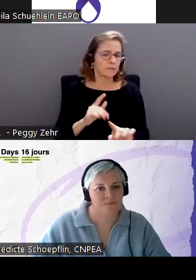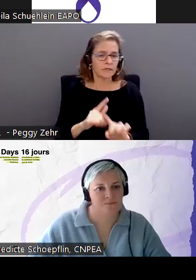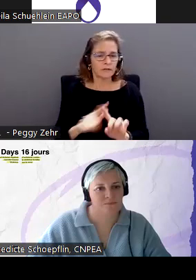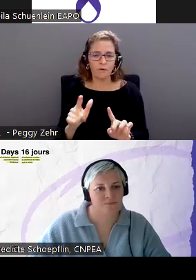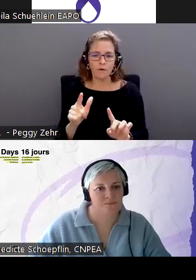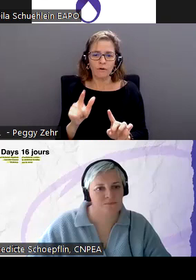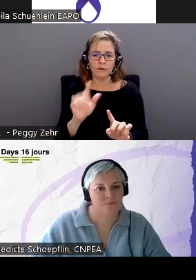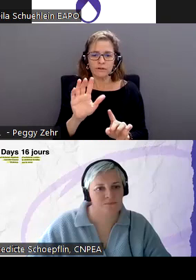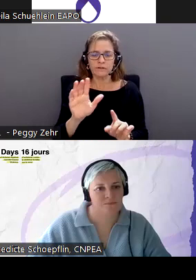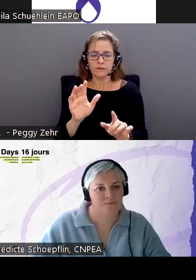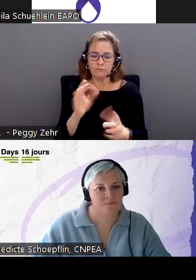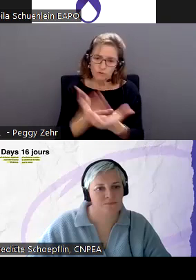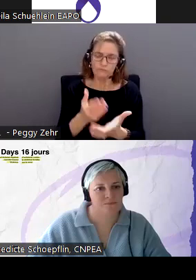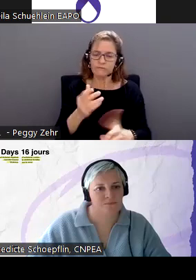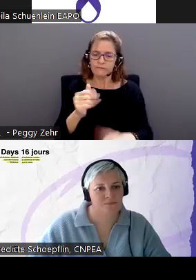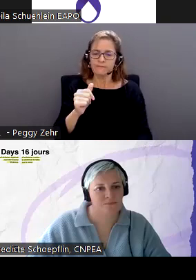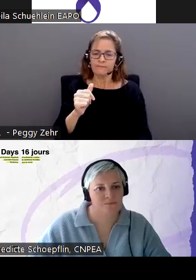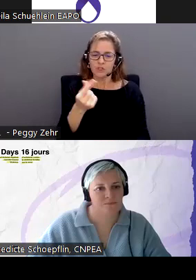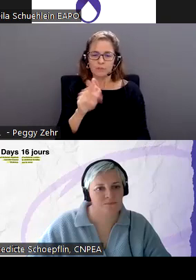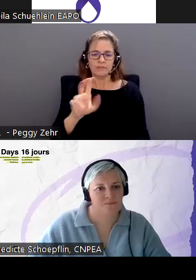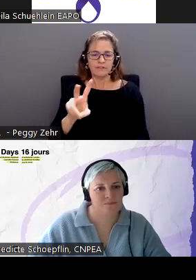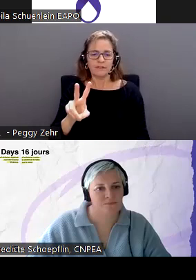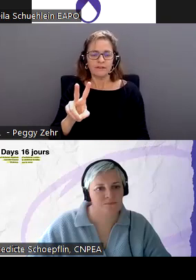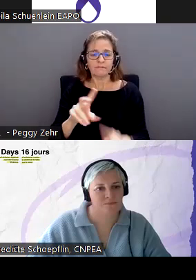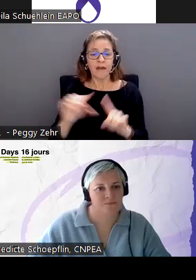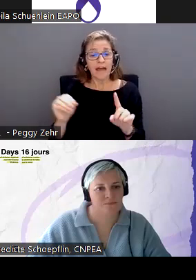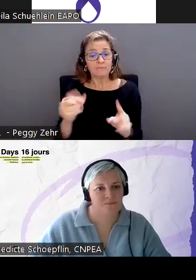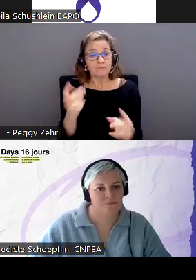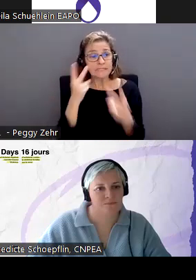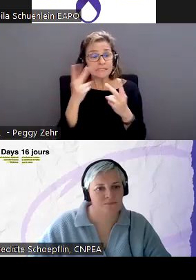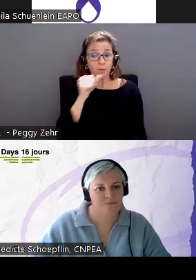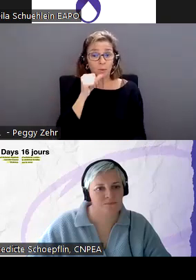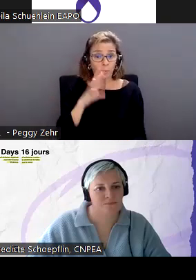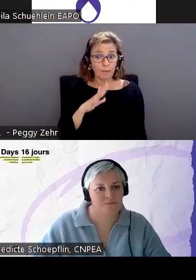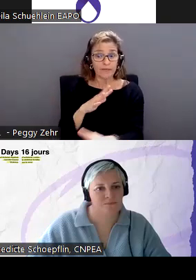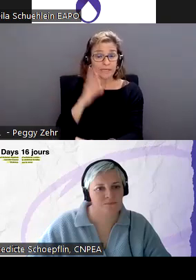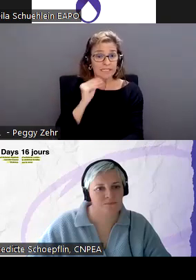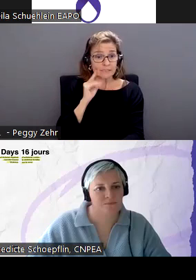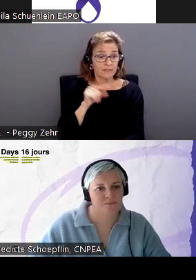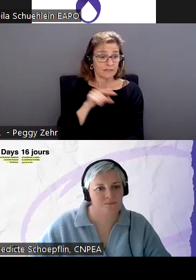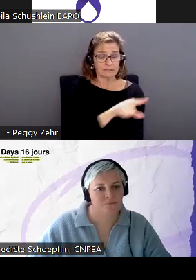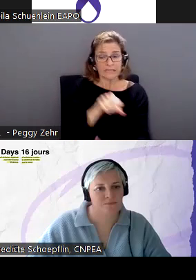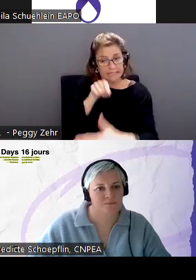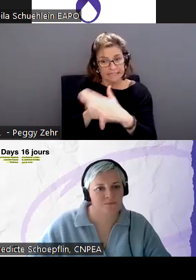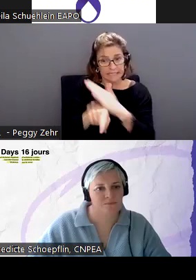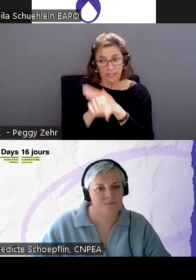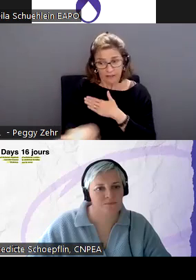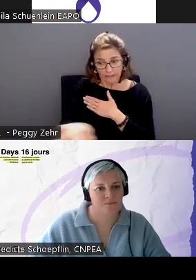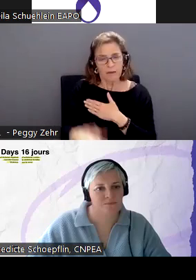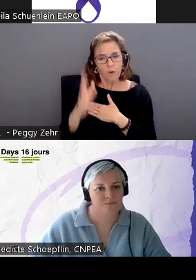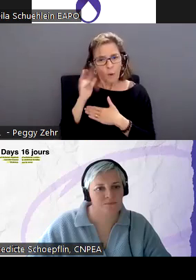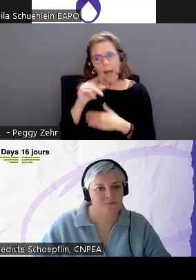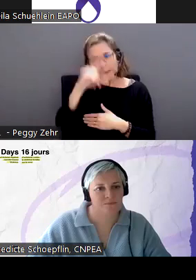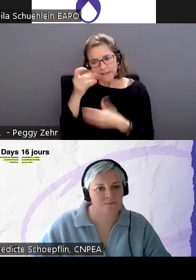in older women seeking help. And so gender is one factor. And then we also have